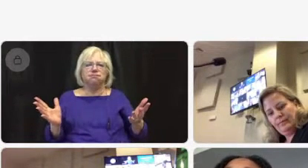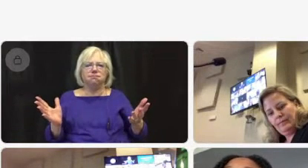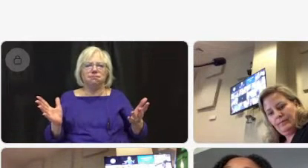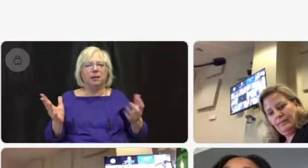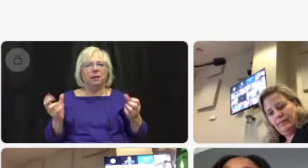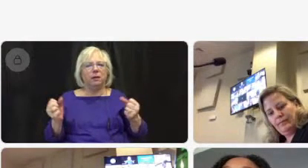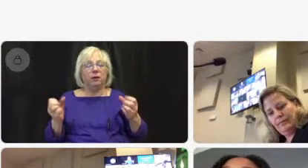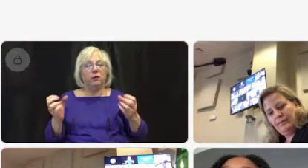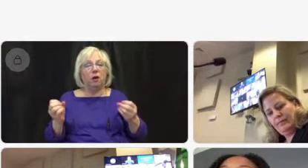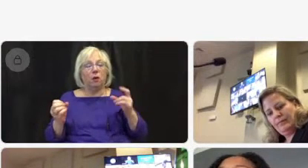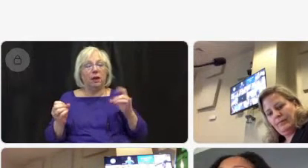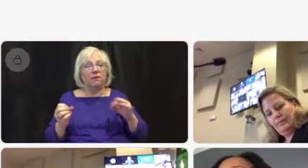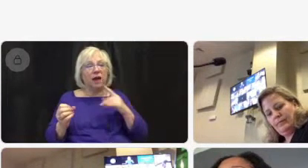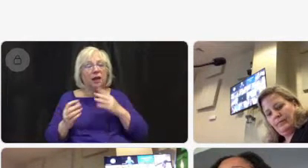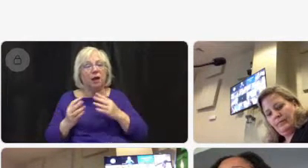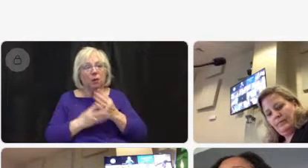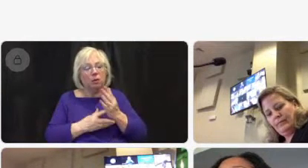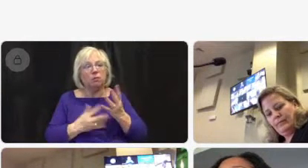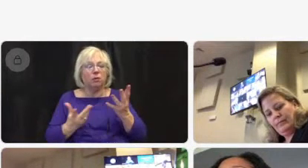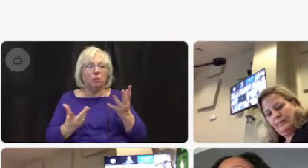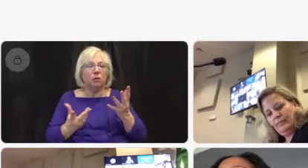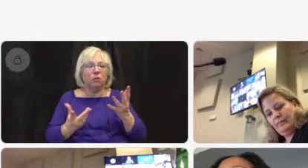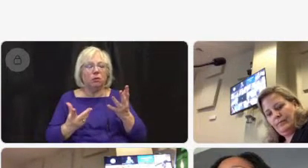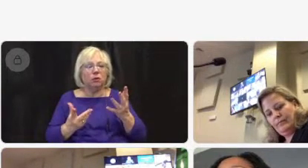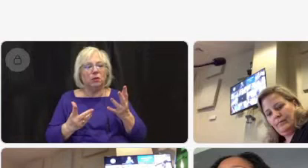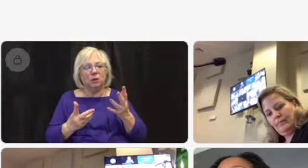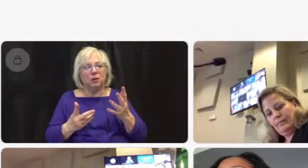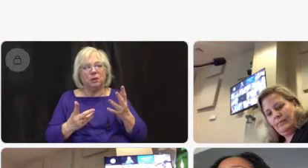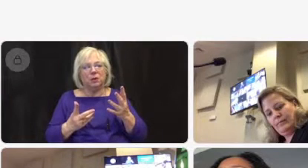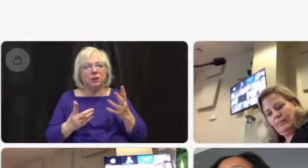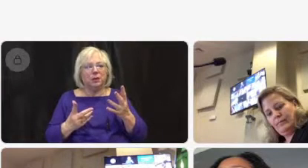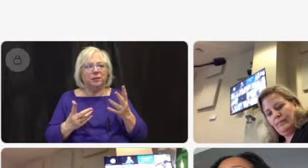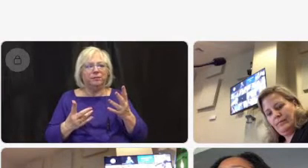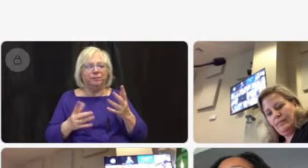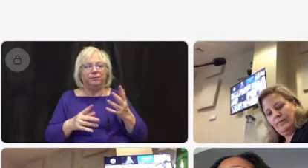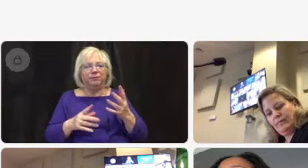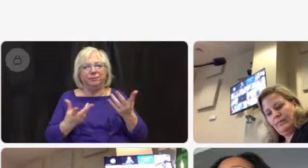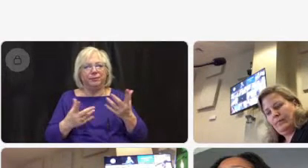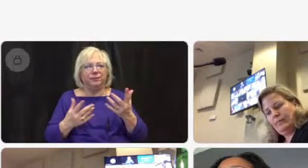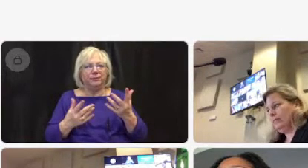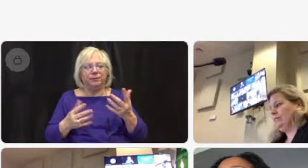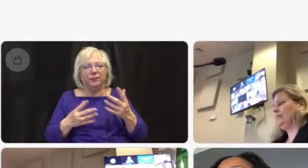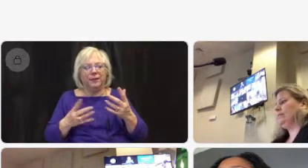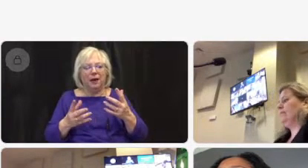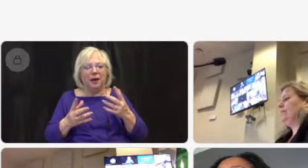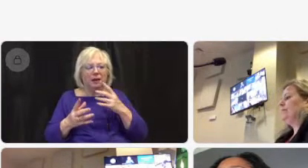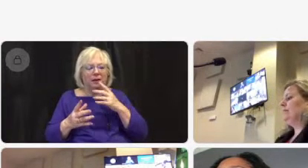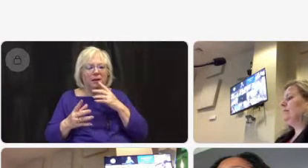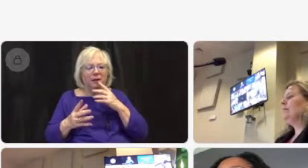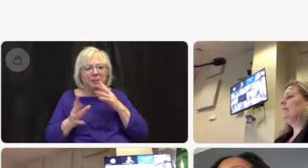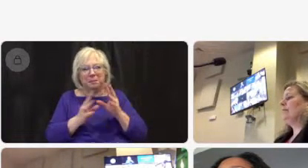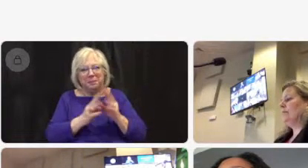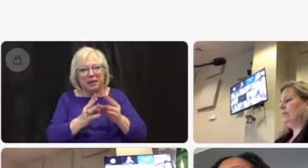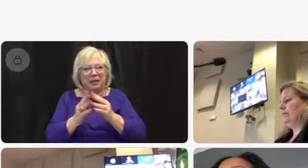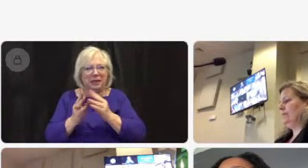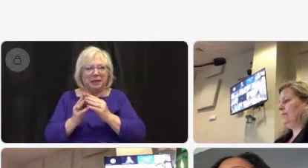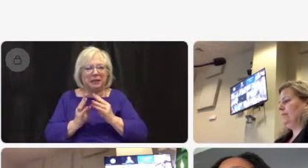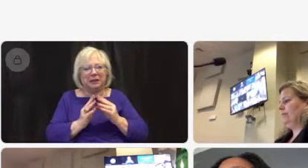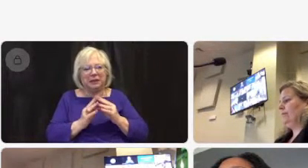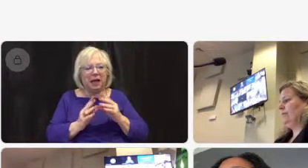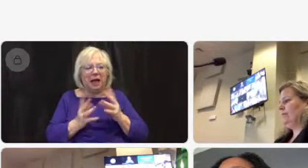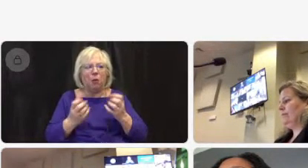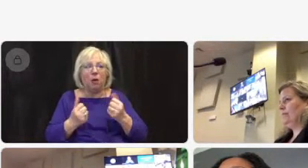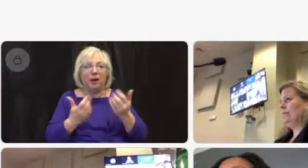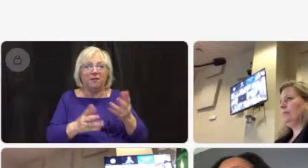go through an exercise like that, I want to give them some hope with regard to their